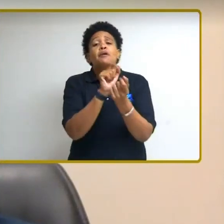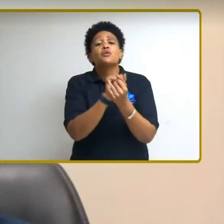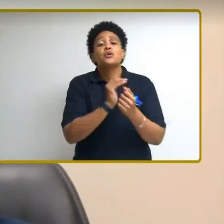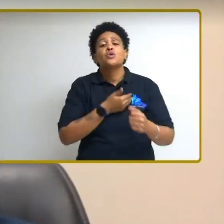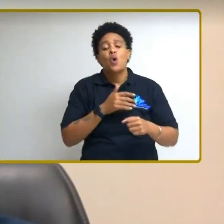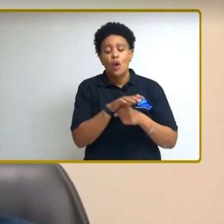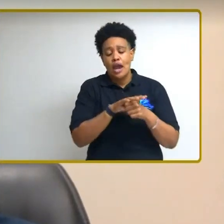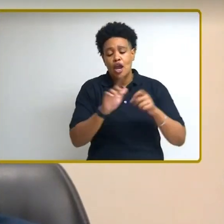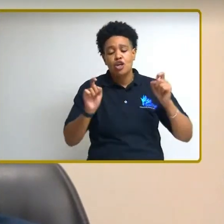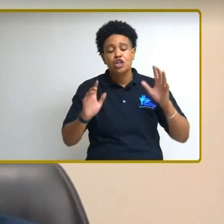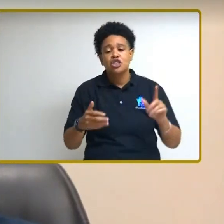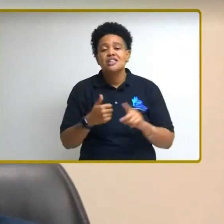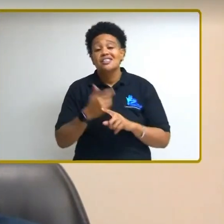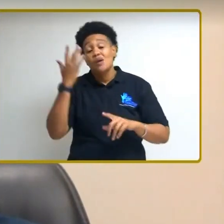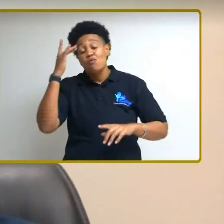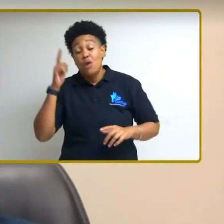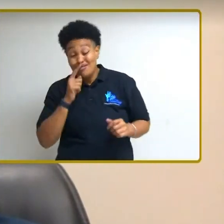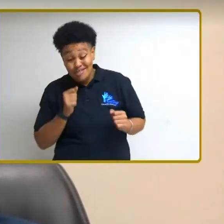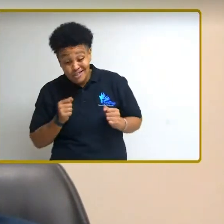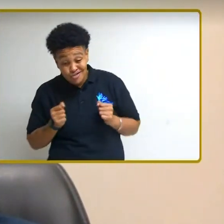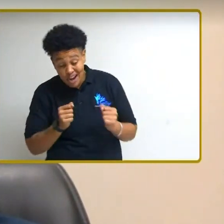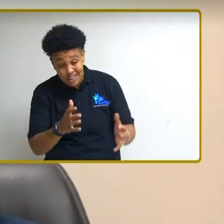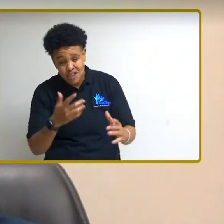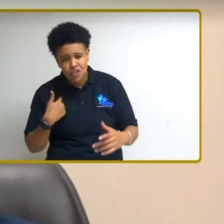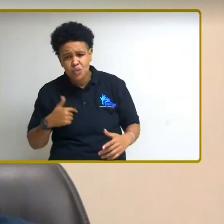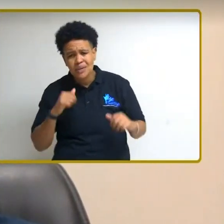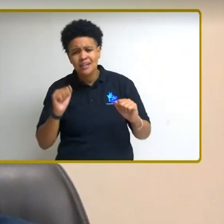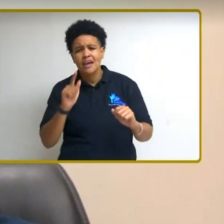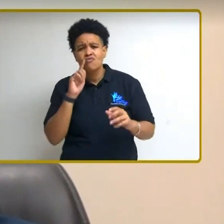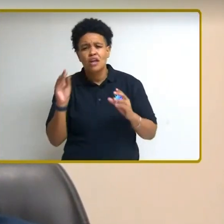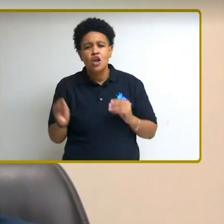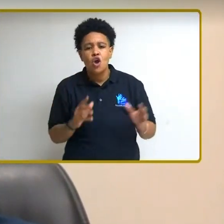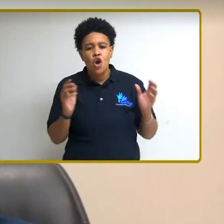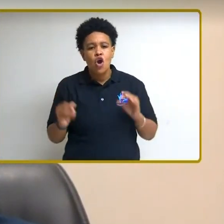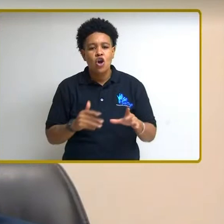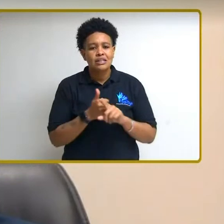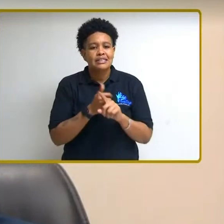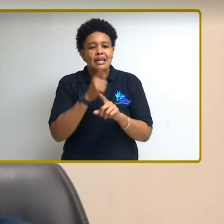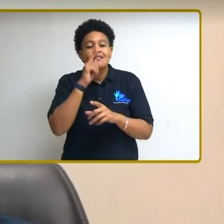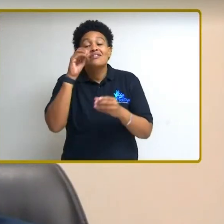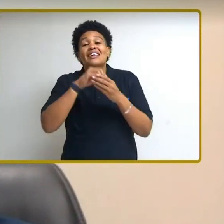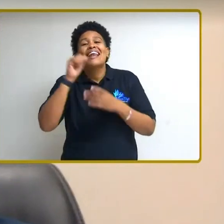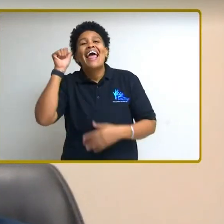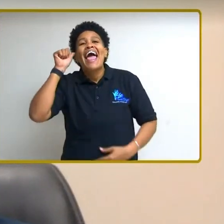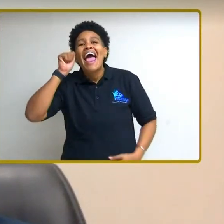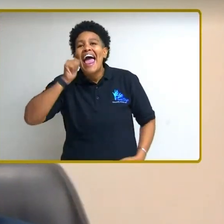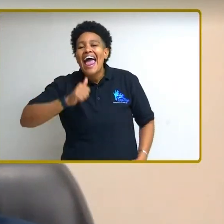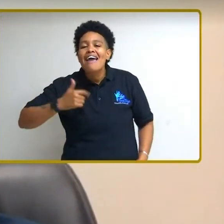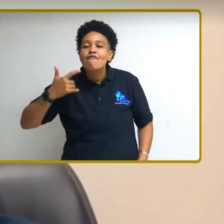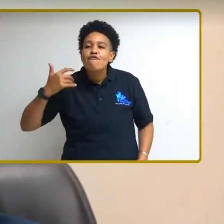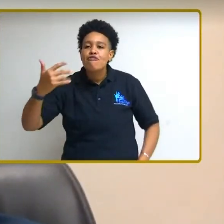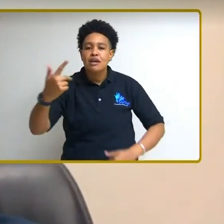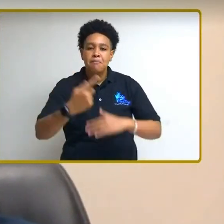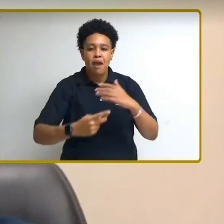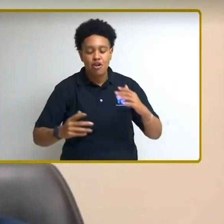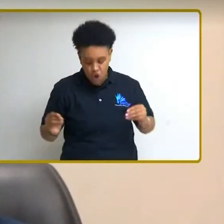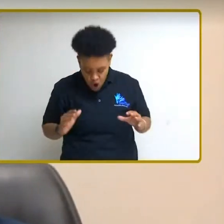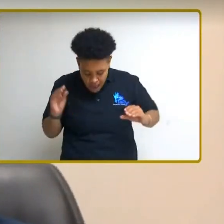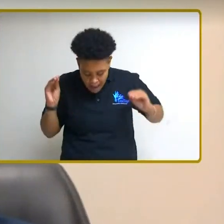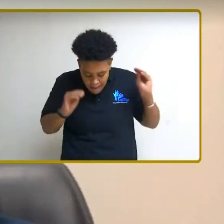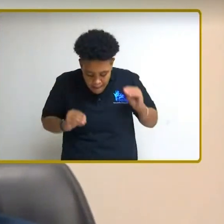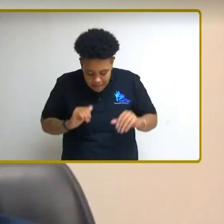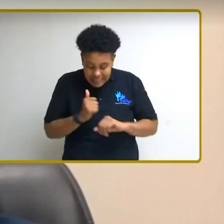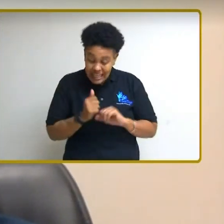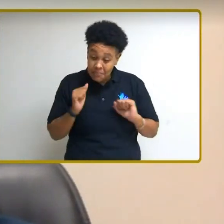chairs, because strategically, we can organize in every single parish, because we